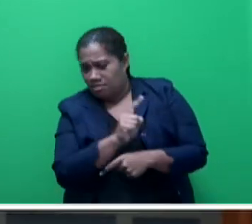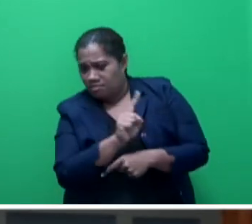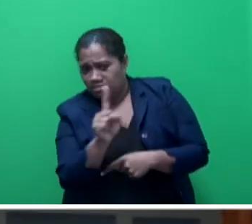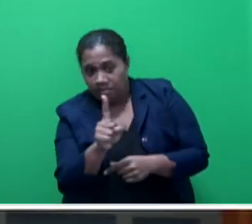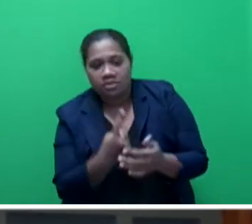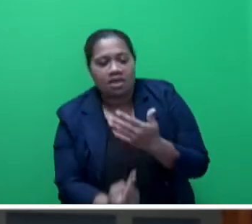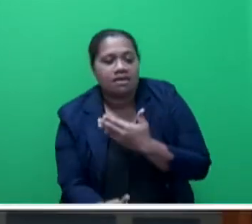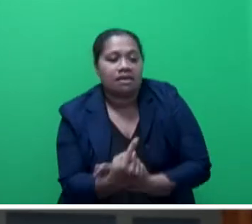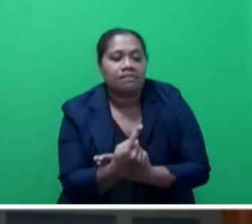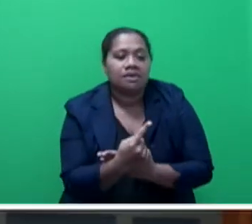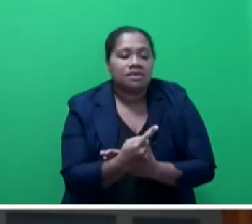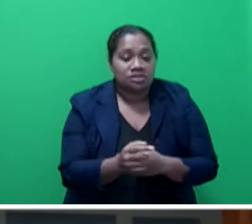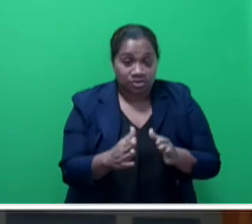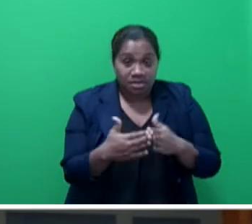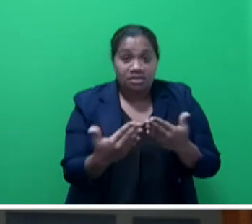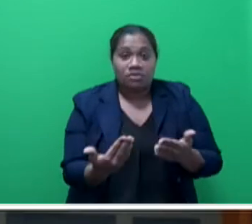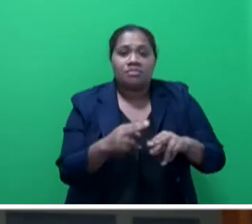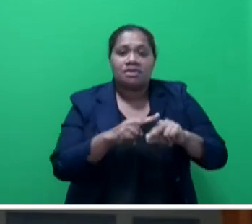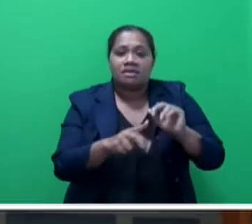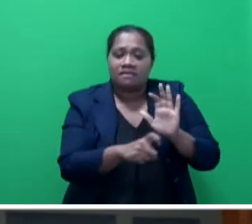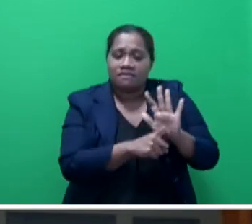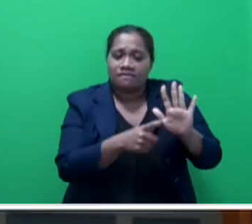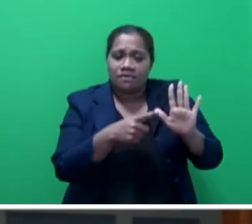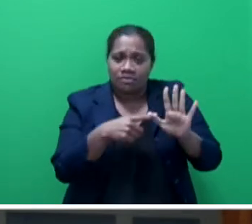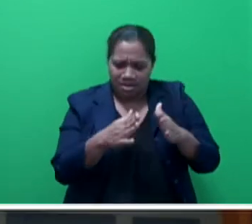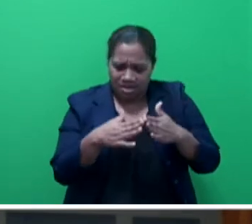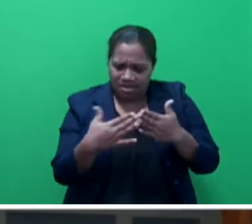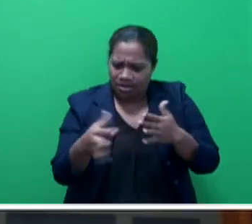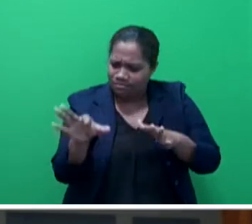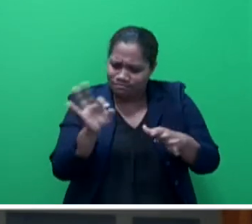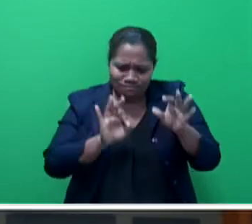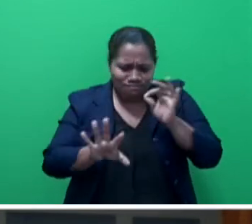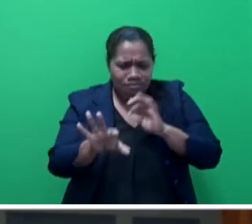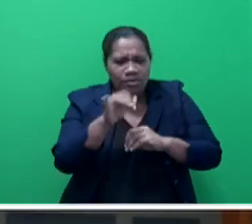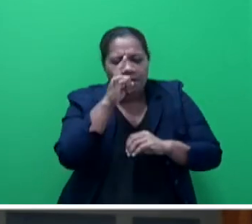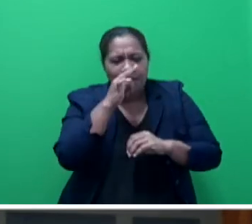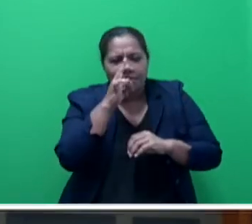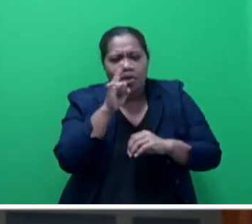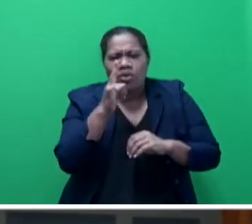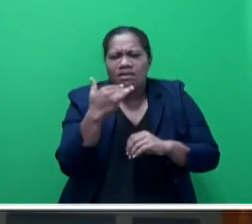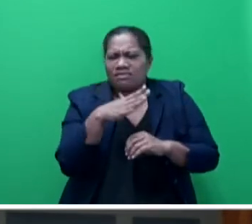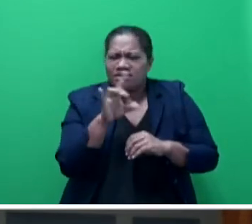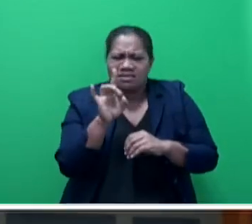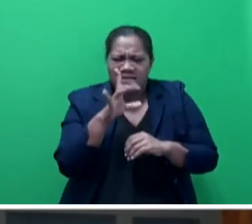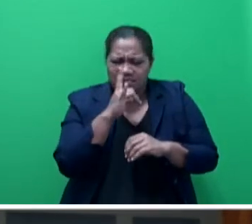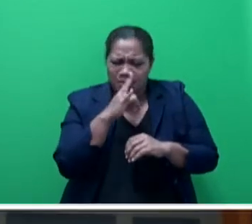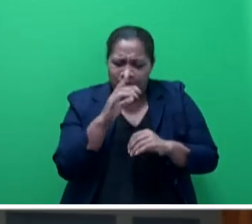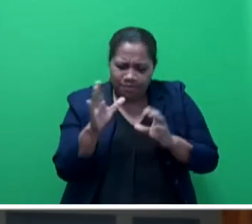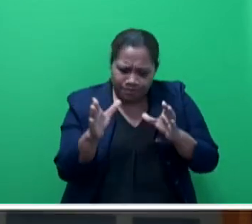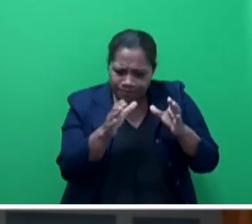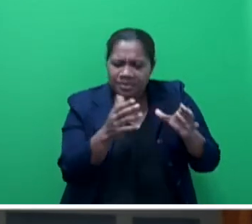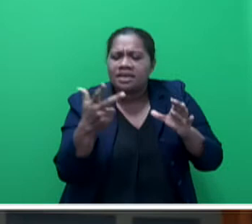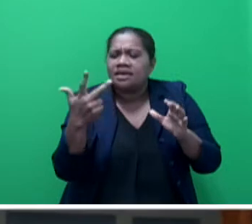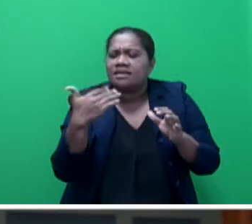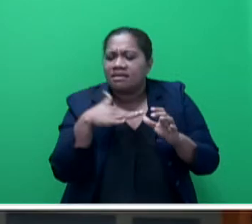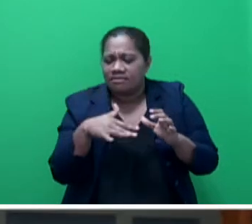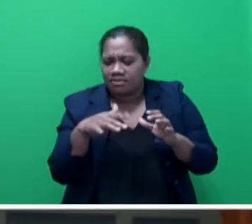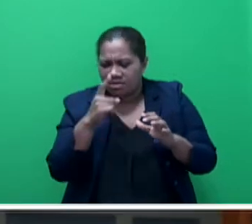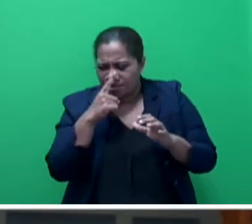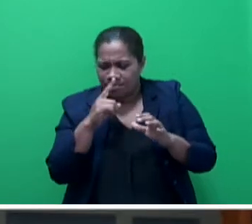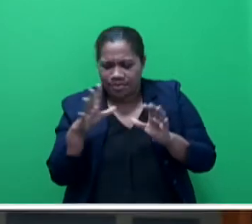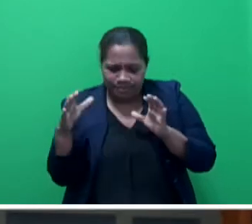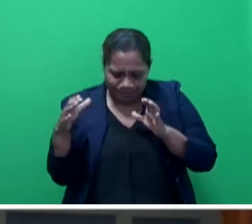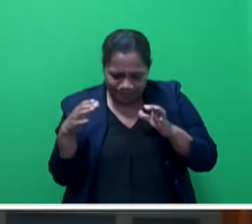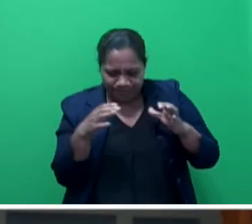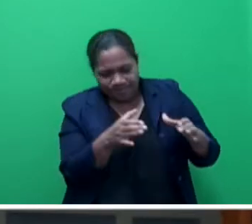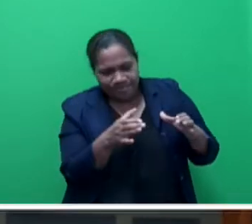FRA has put together the people that about 110 delivery personnel and 800 contractor personnel, trying to make